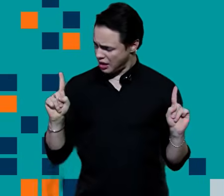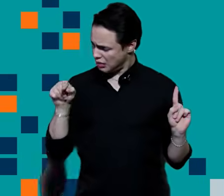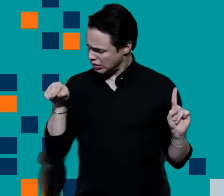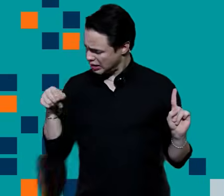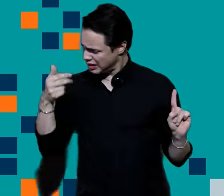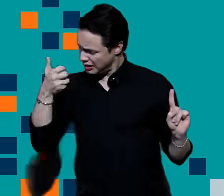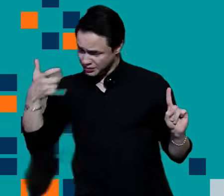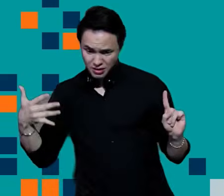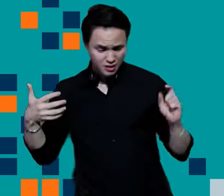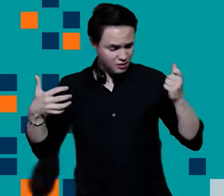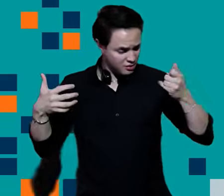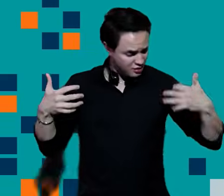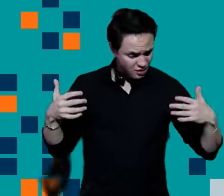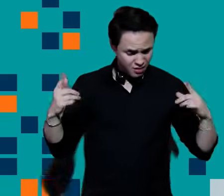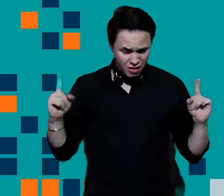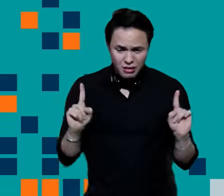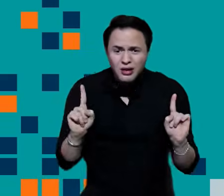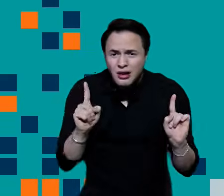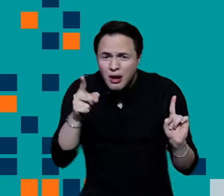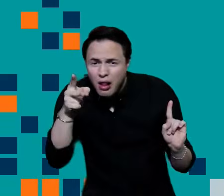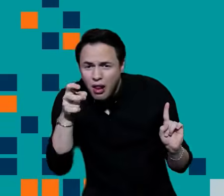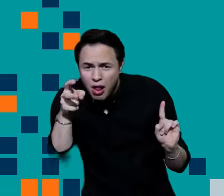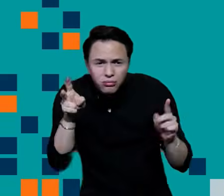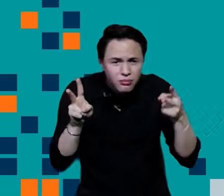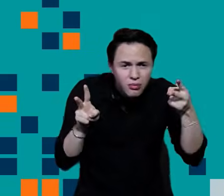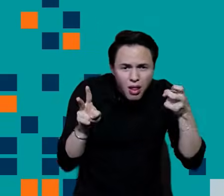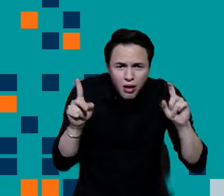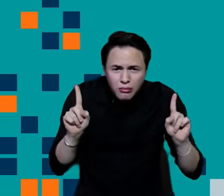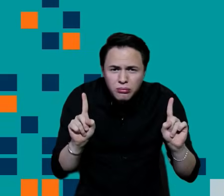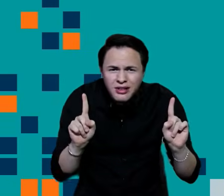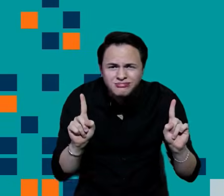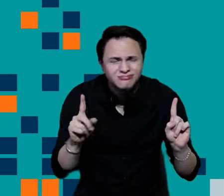And so coming back to this idea,